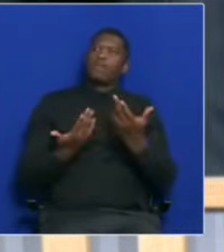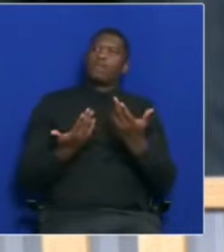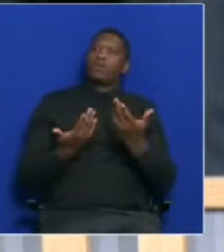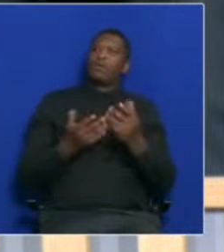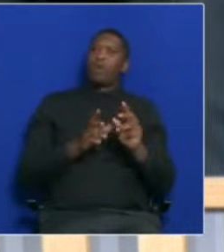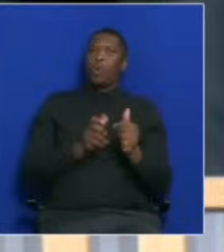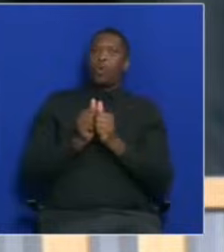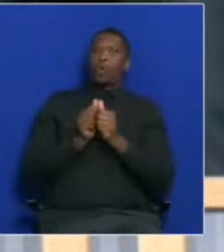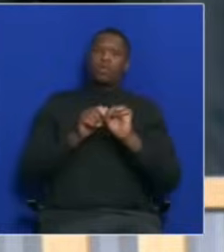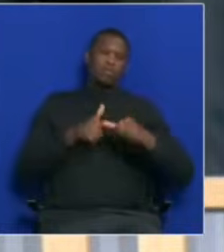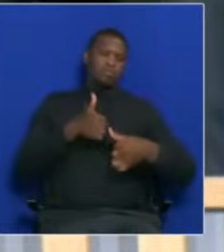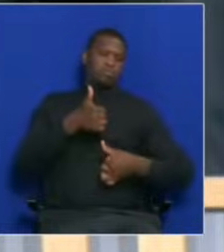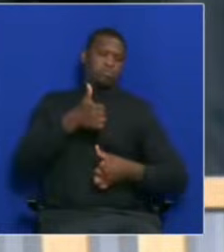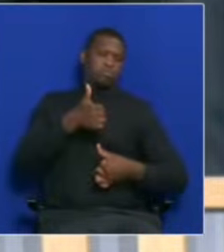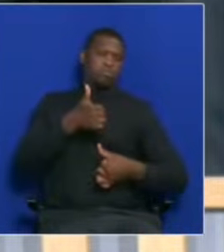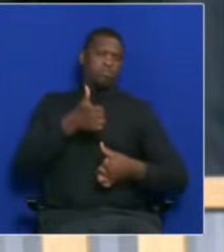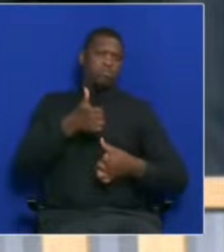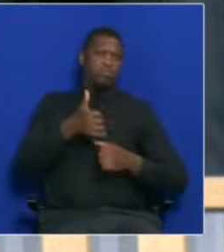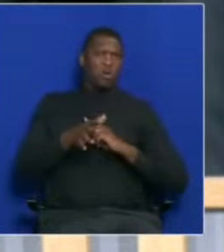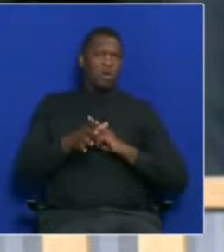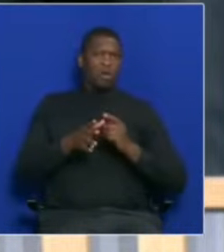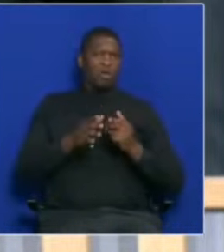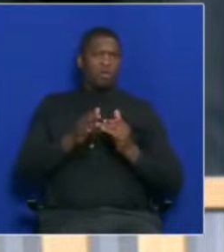not the chief